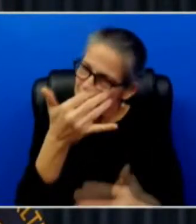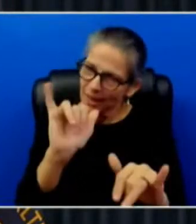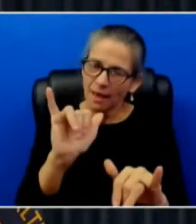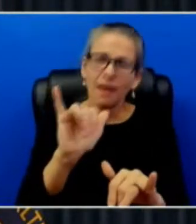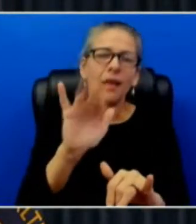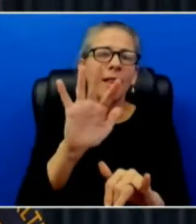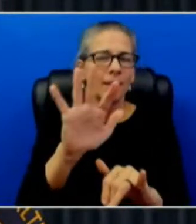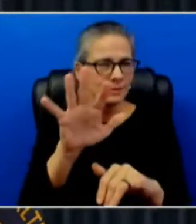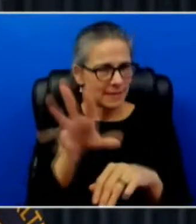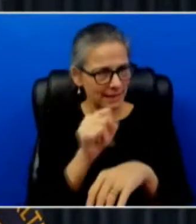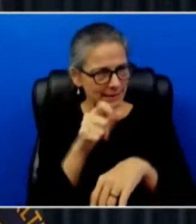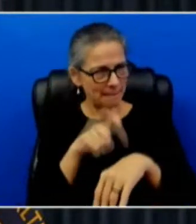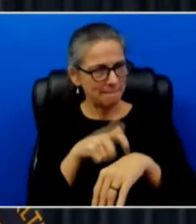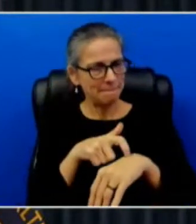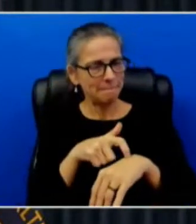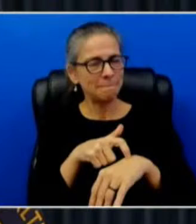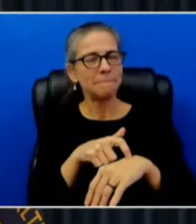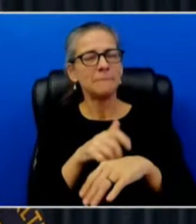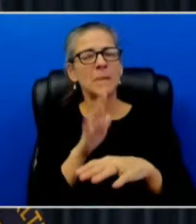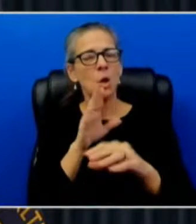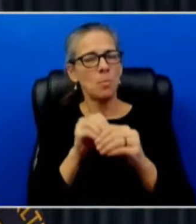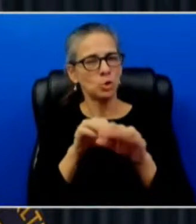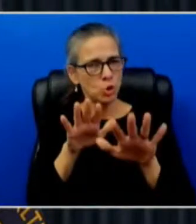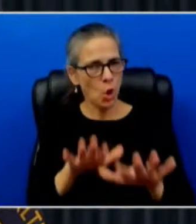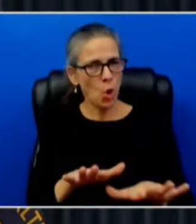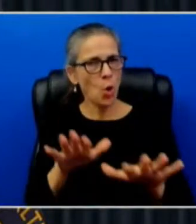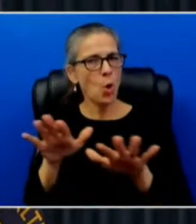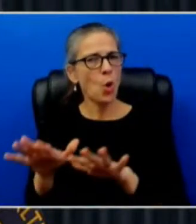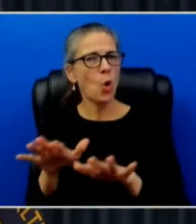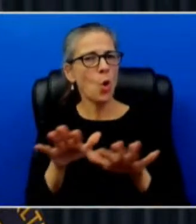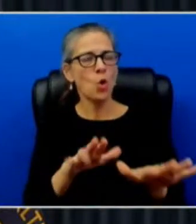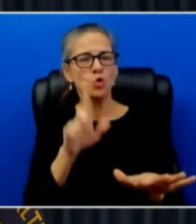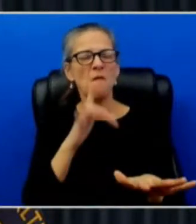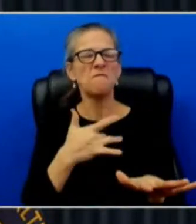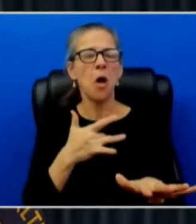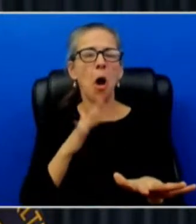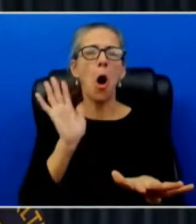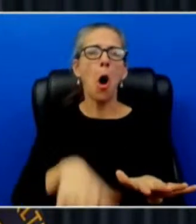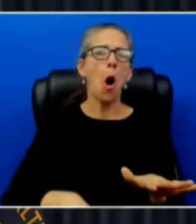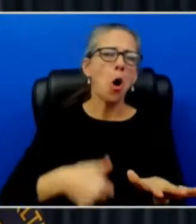go a little bit slower. Don't get false confidence.